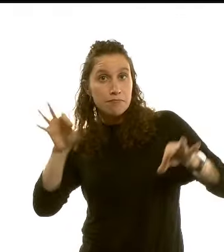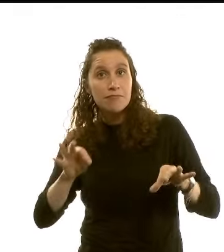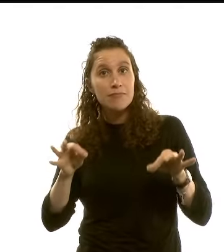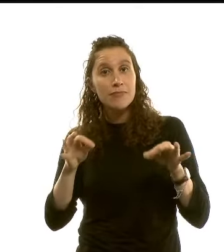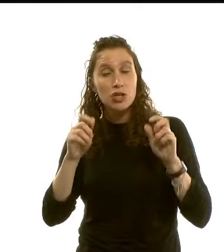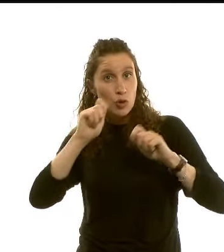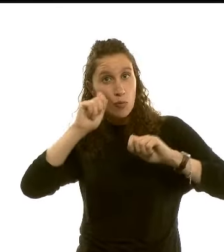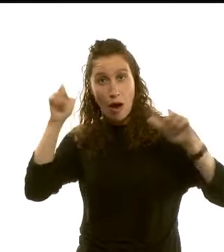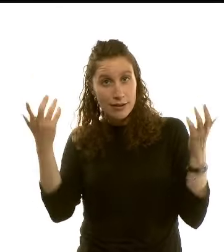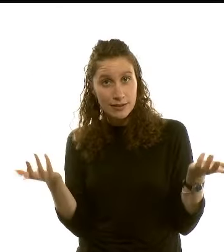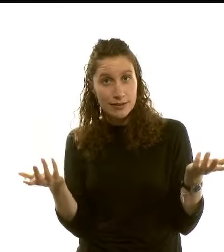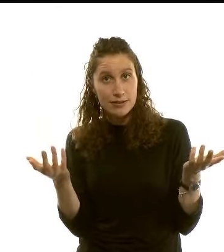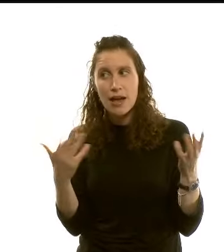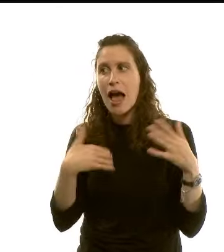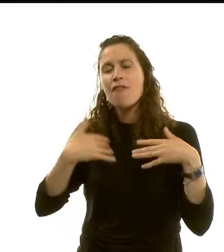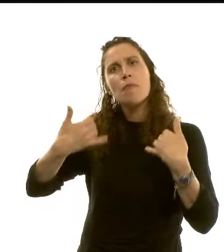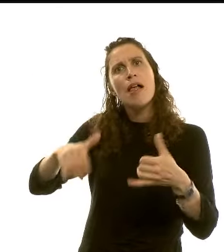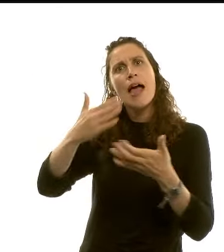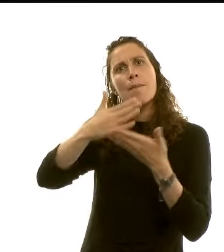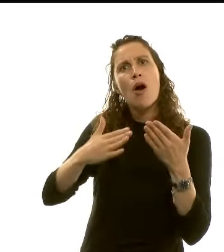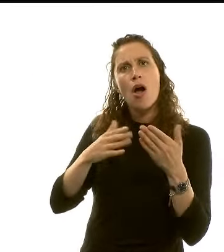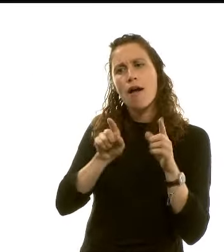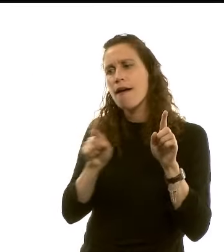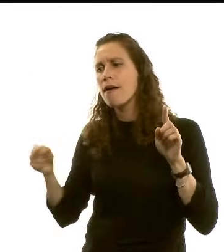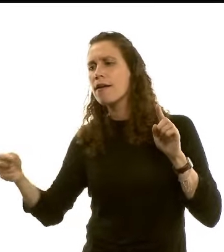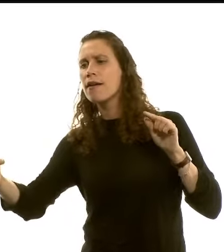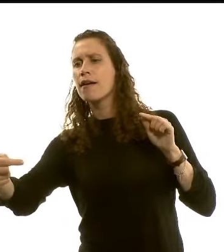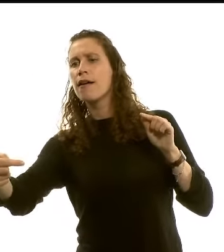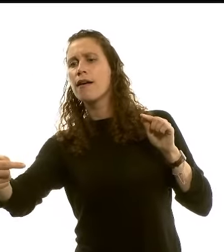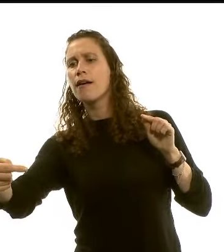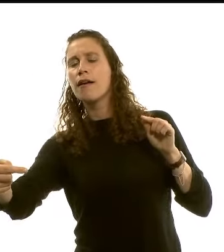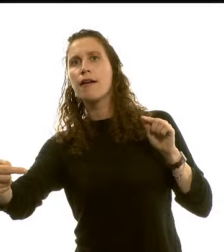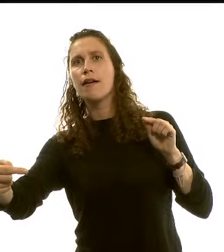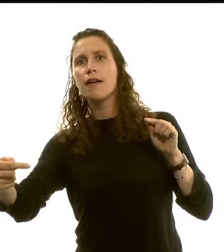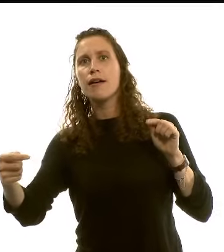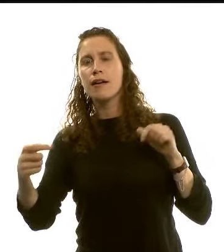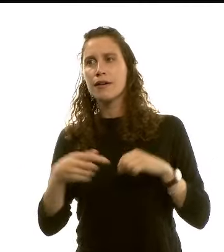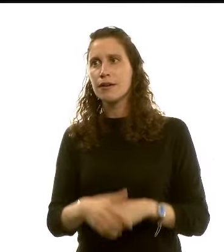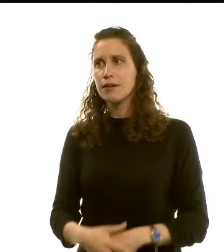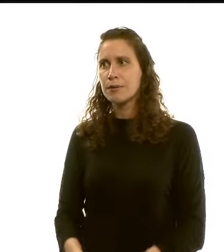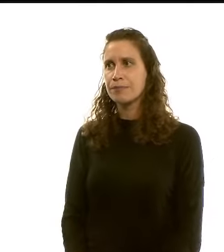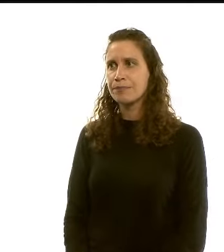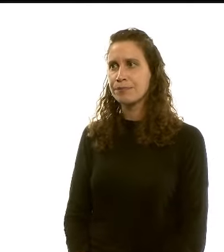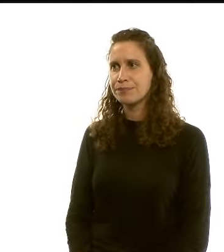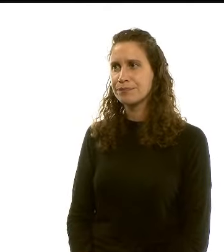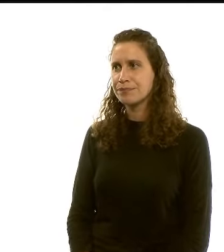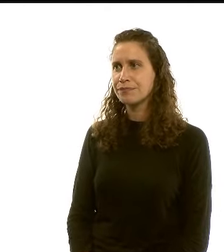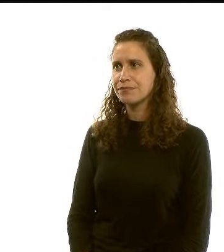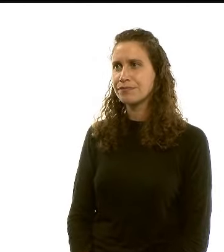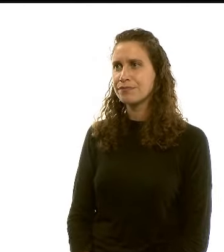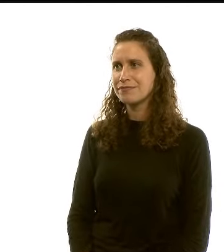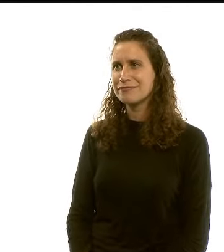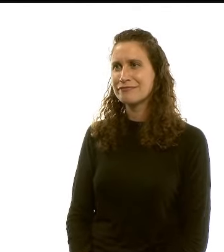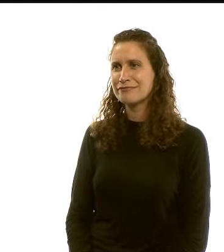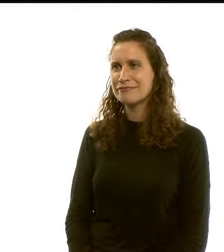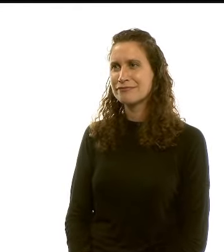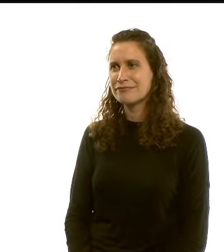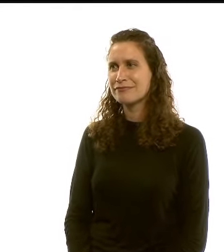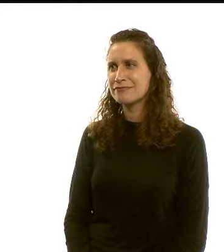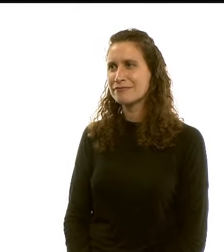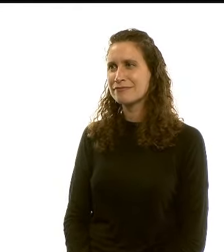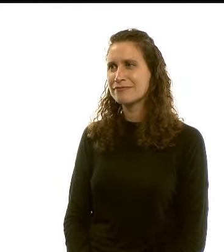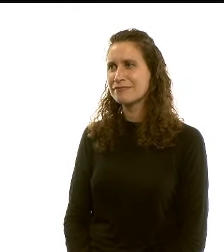yeah, we have like a play feature over here. So Mike, if you want to help me. So if we... Here, put this guy in there. This guy, where's?